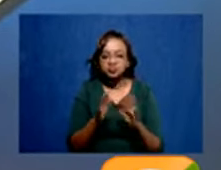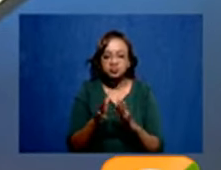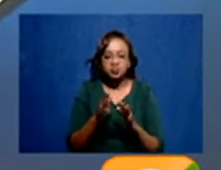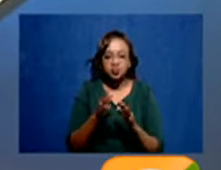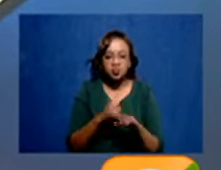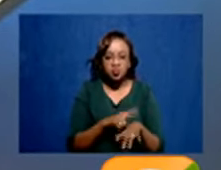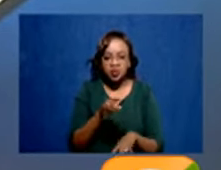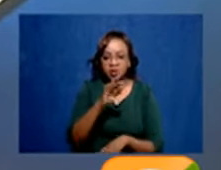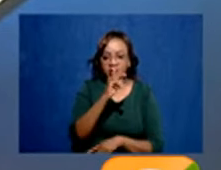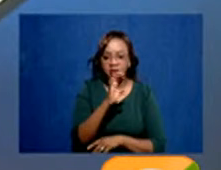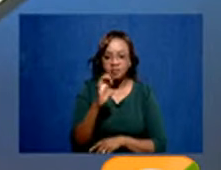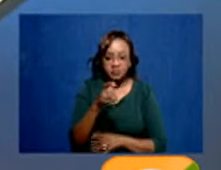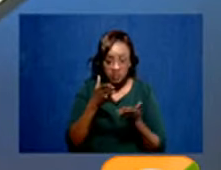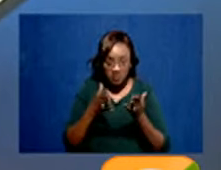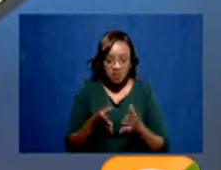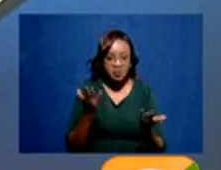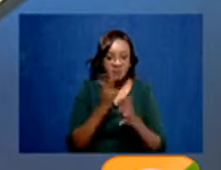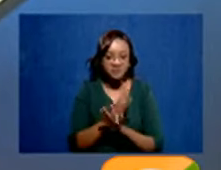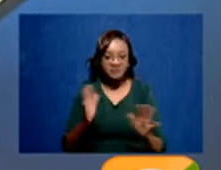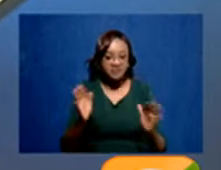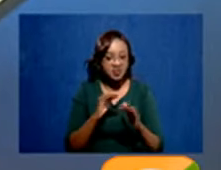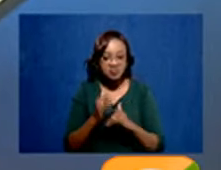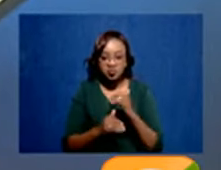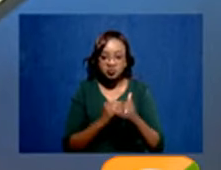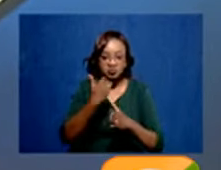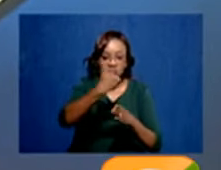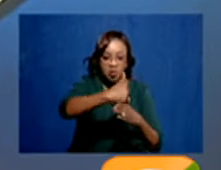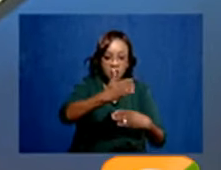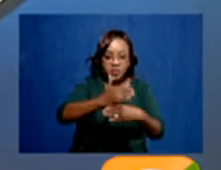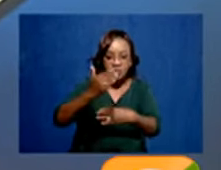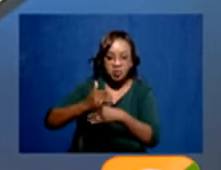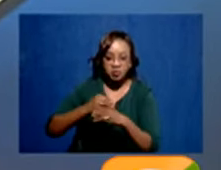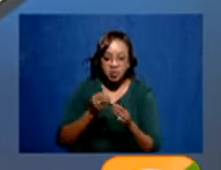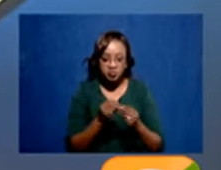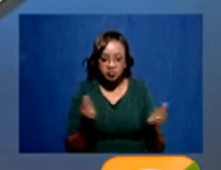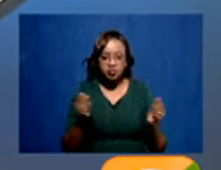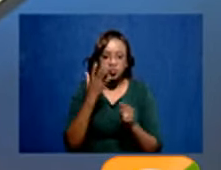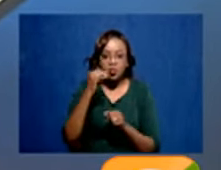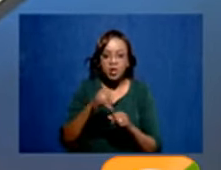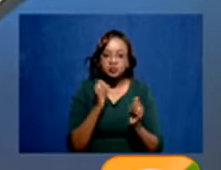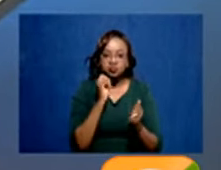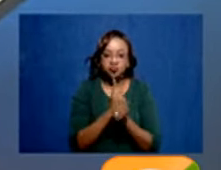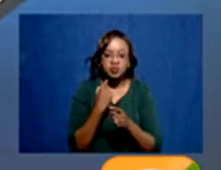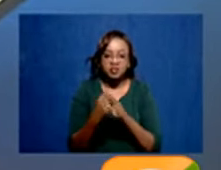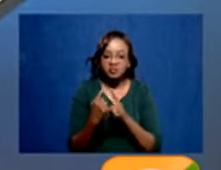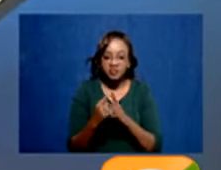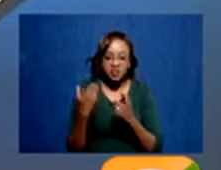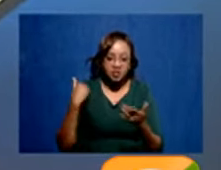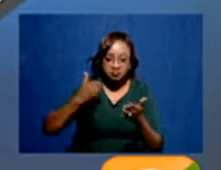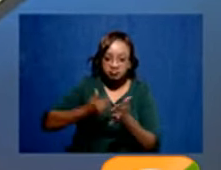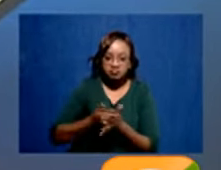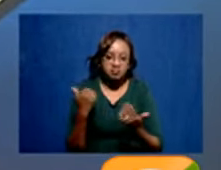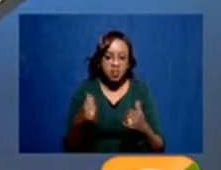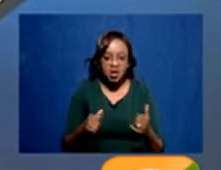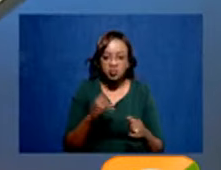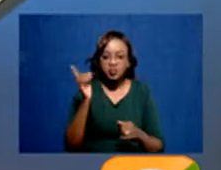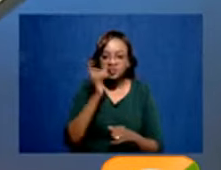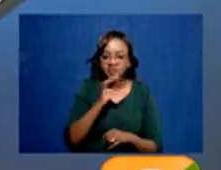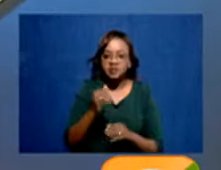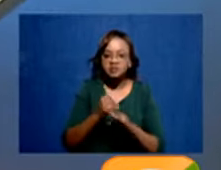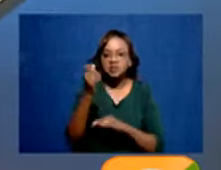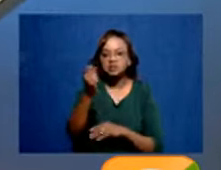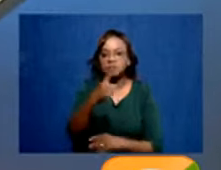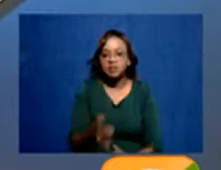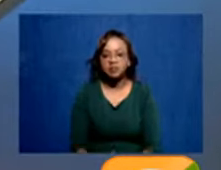when IEBC should have been concluding the review of constituency boundaries, whose 12-year window lapses next month. Stephen